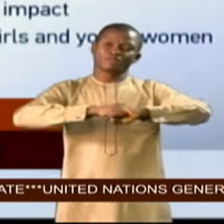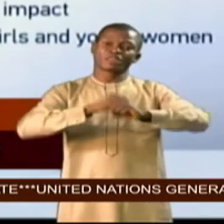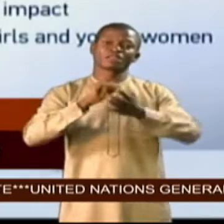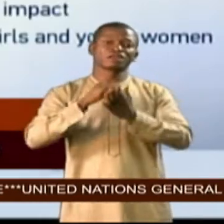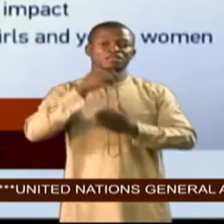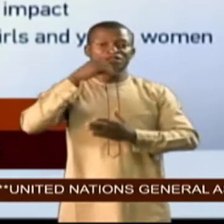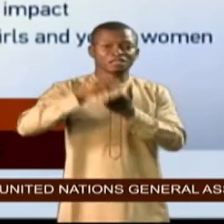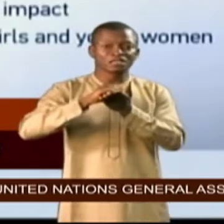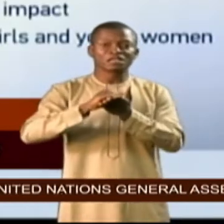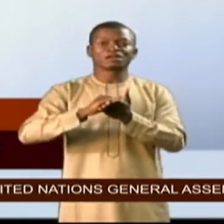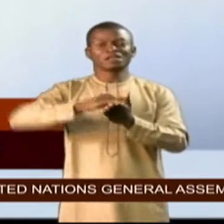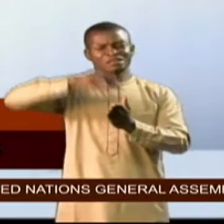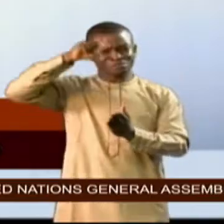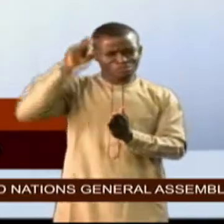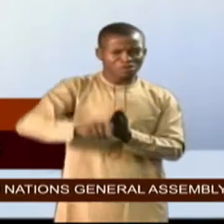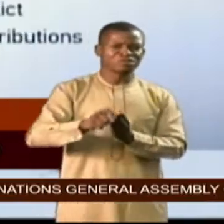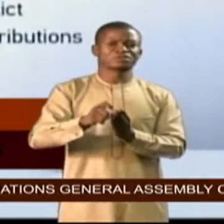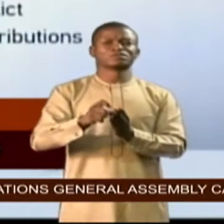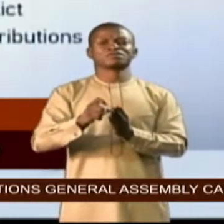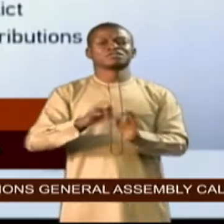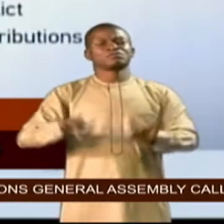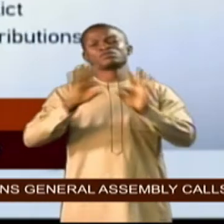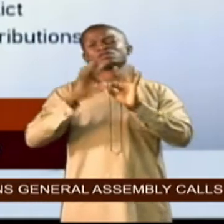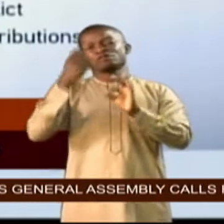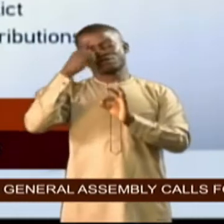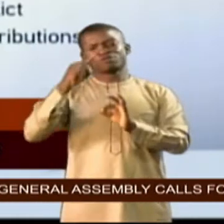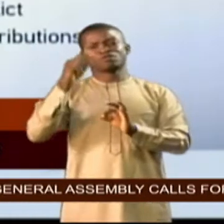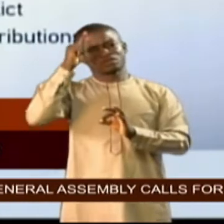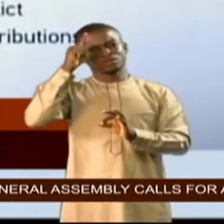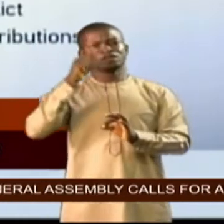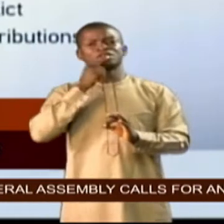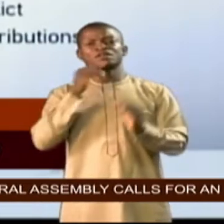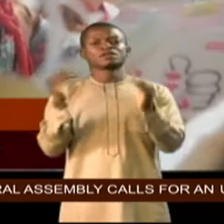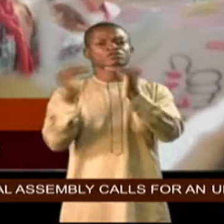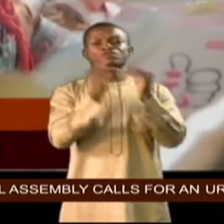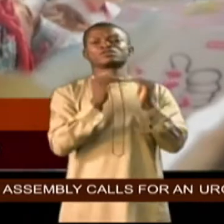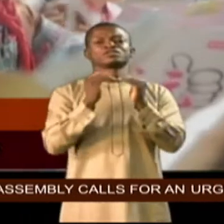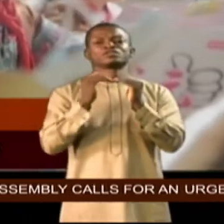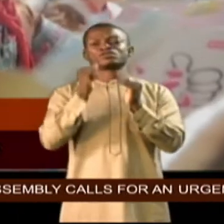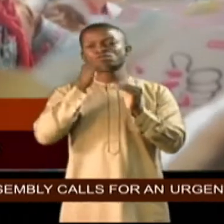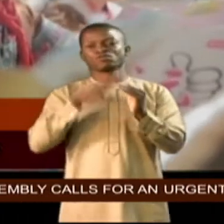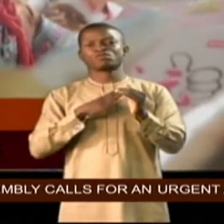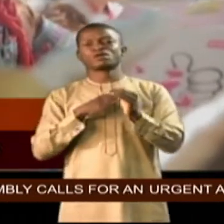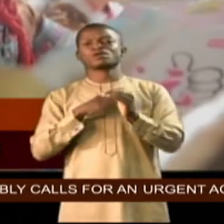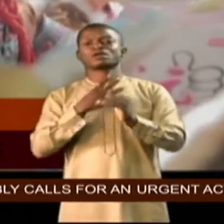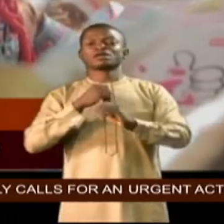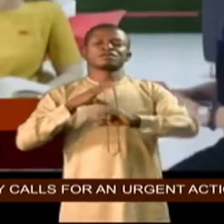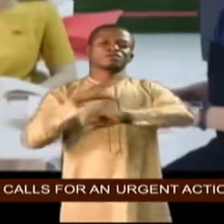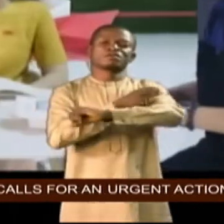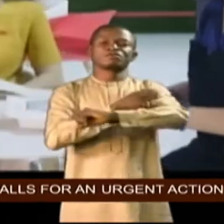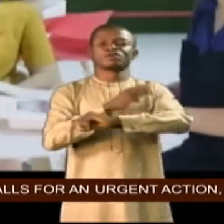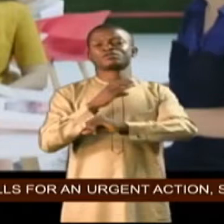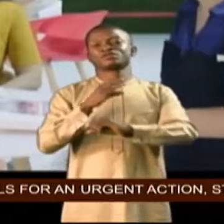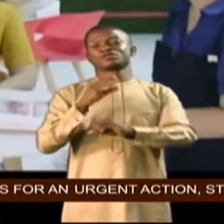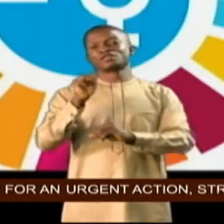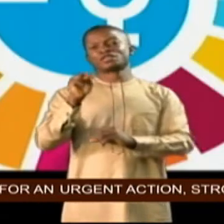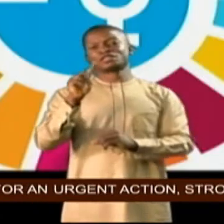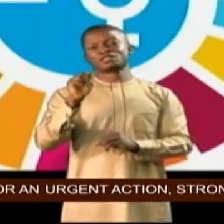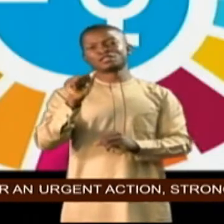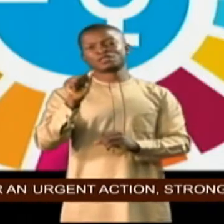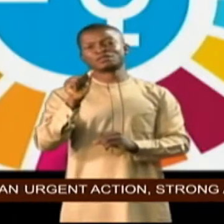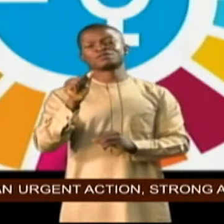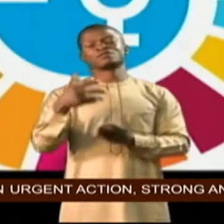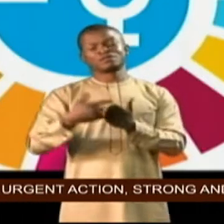said are essential for full gender equality, women's respect and empowerment. Adebola Brooks-Lynn